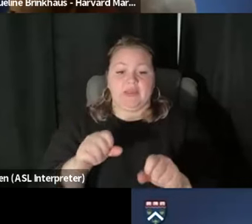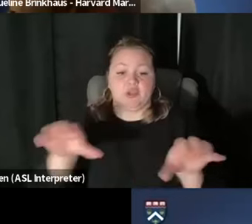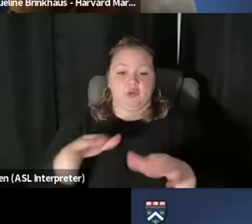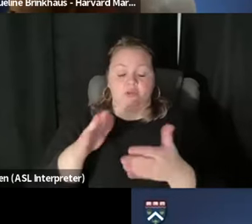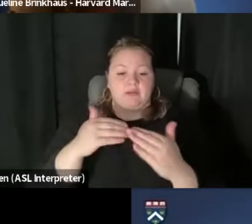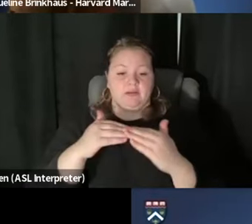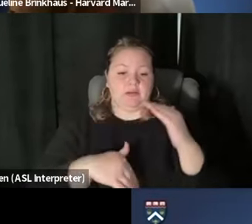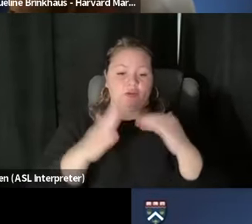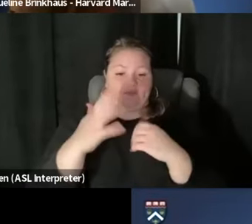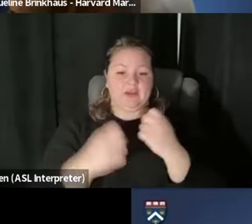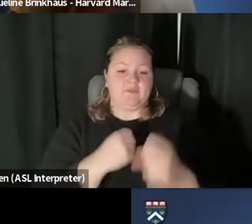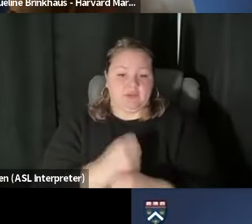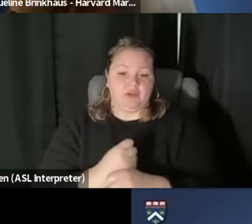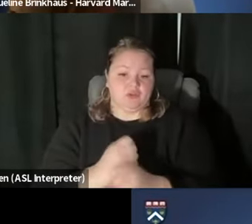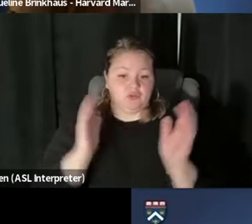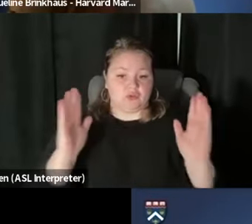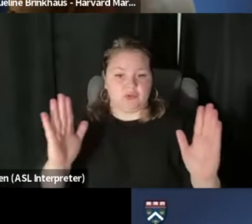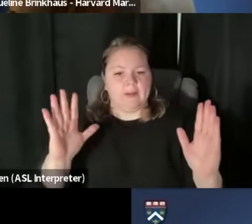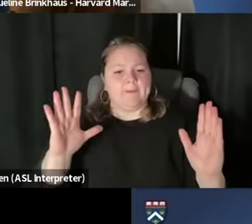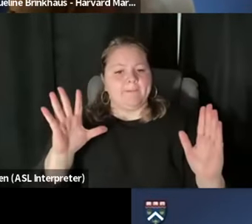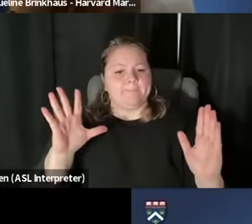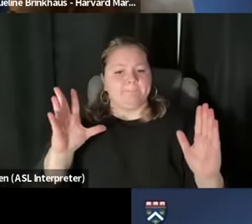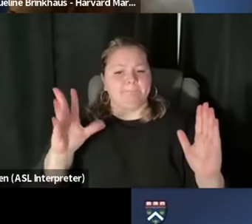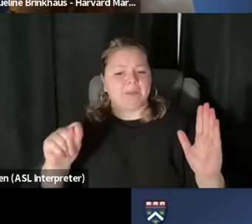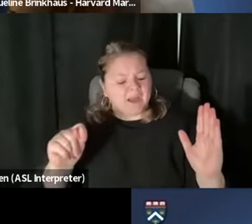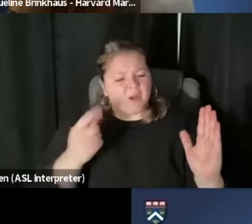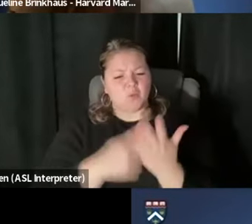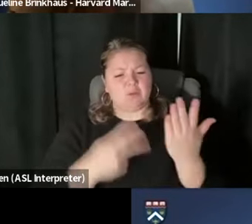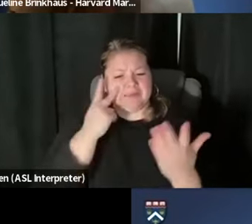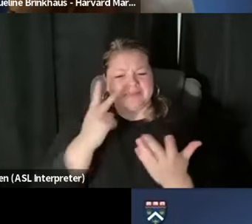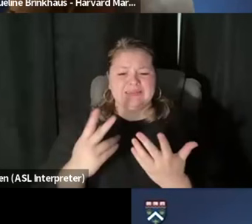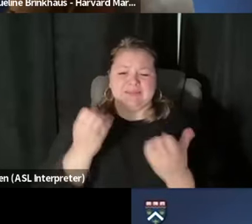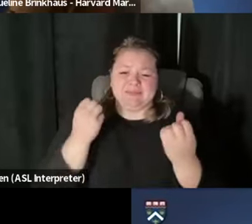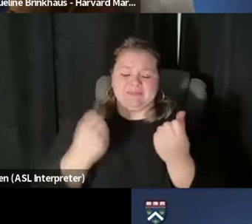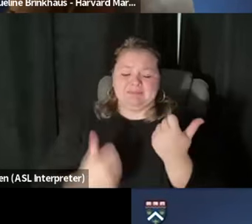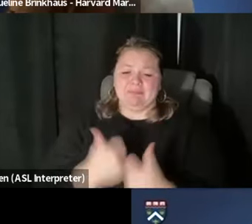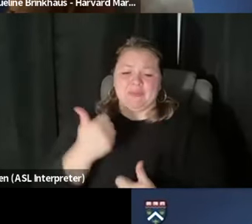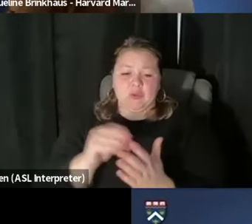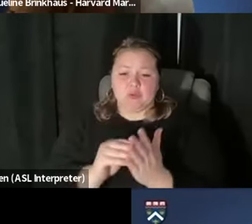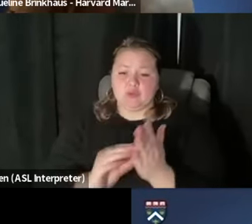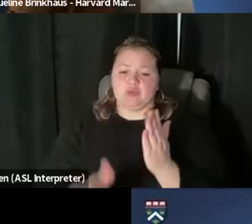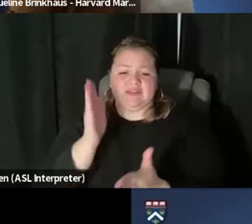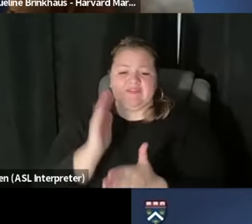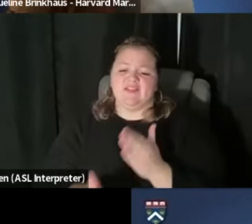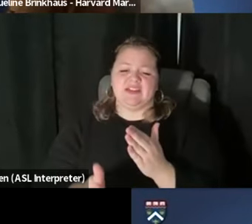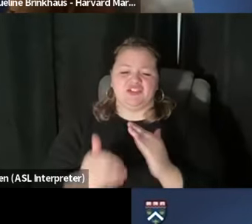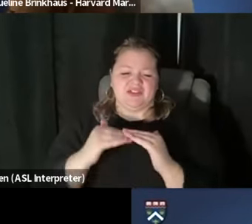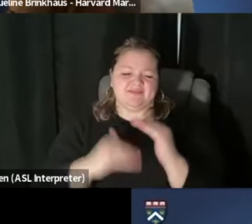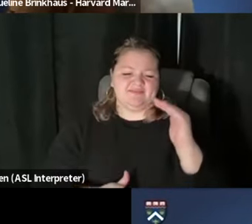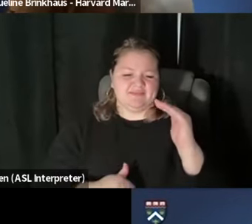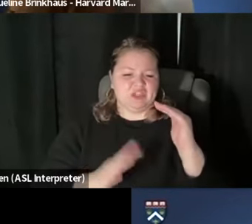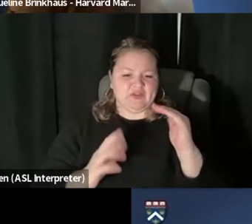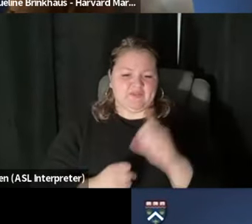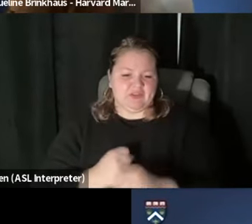5 years. We give you 5 years time frame, but we've seen that a lot of our students actually basically that completed in 2.5 years